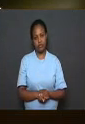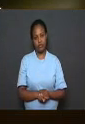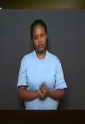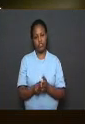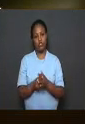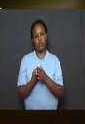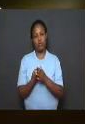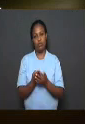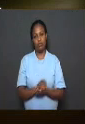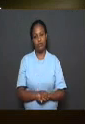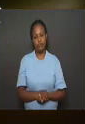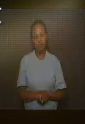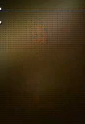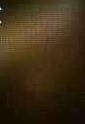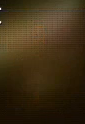Begin.